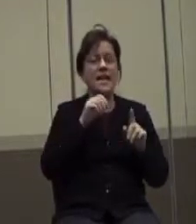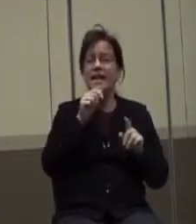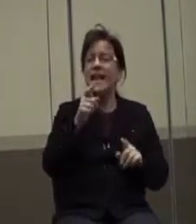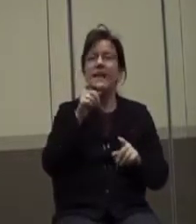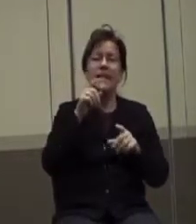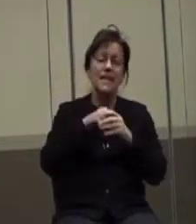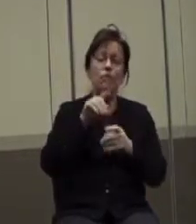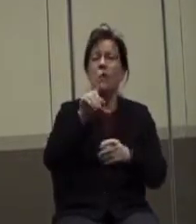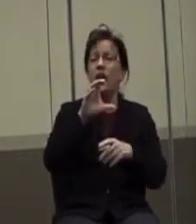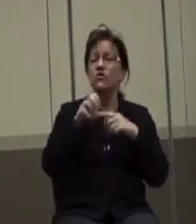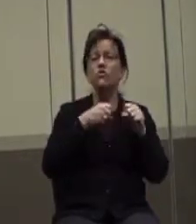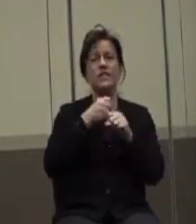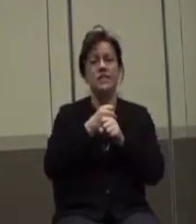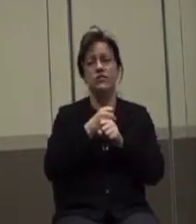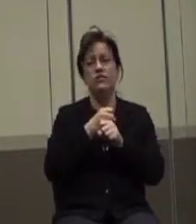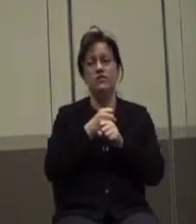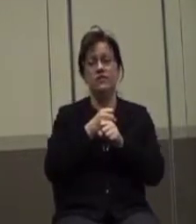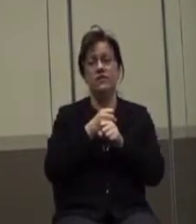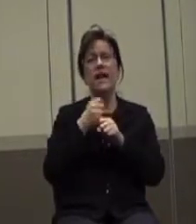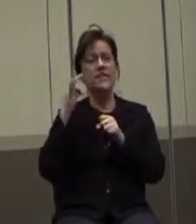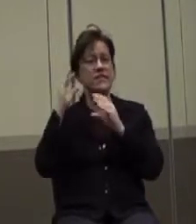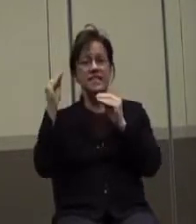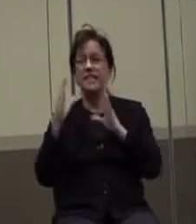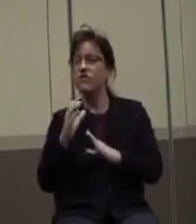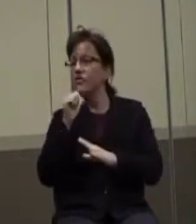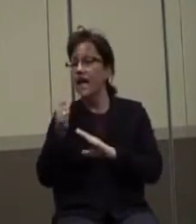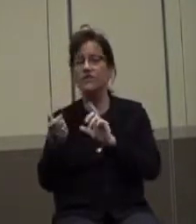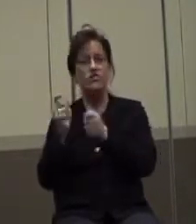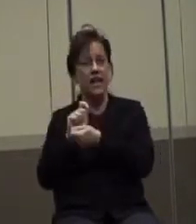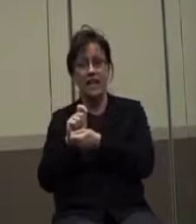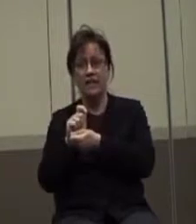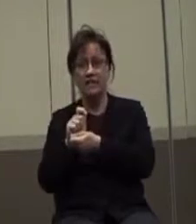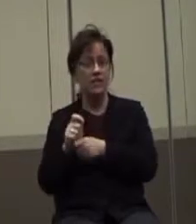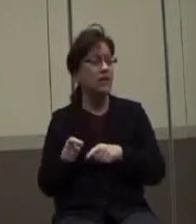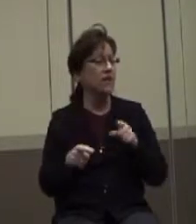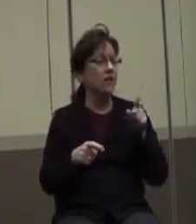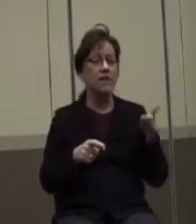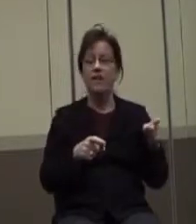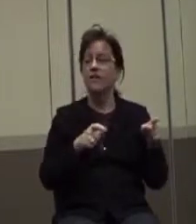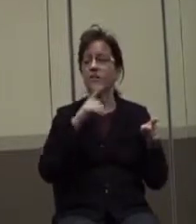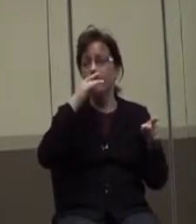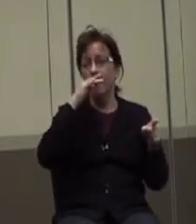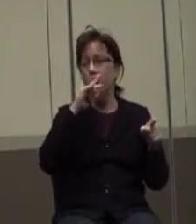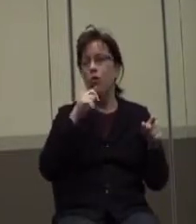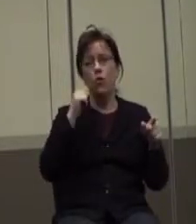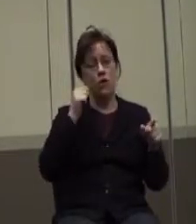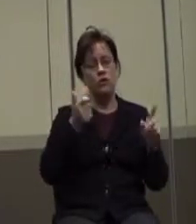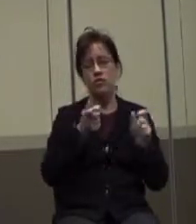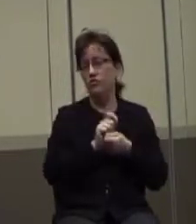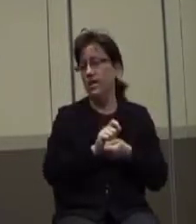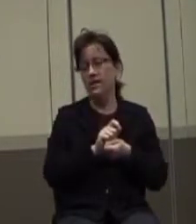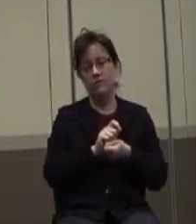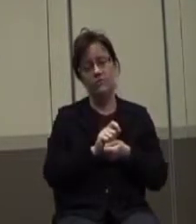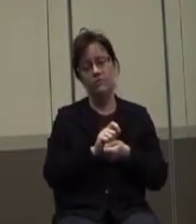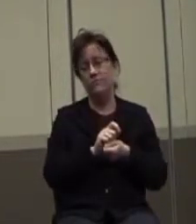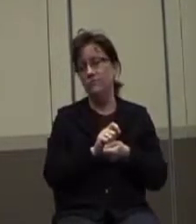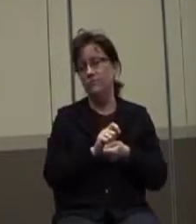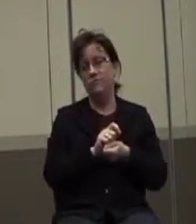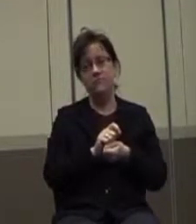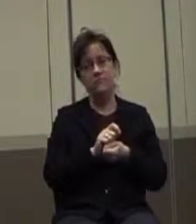Not in 100 years. All right? If you don't change what Mrs. Zimmerman is doing with this kid, you are not going to change